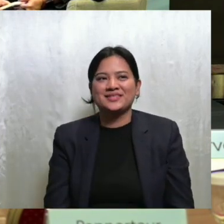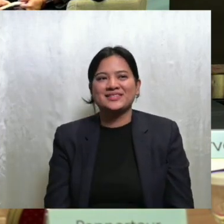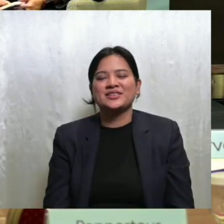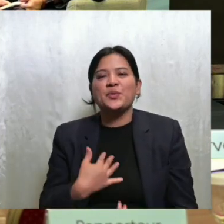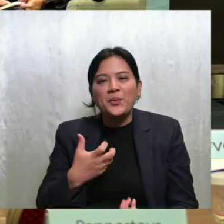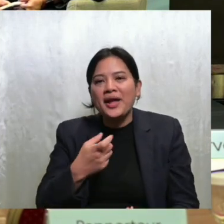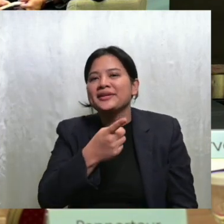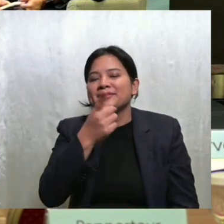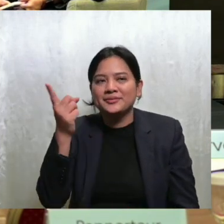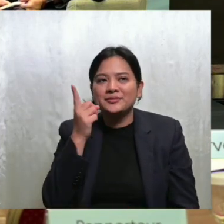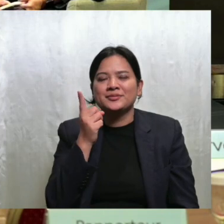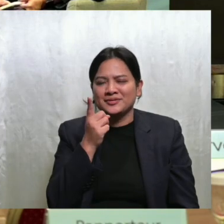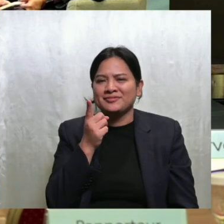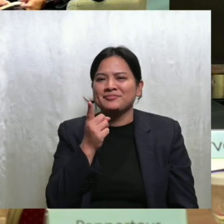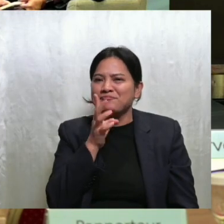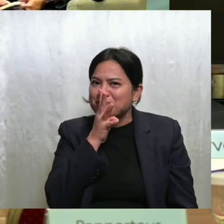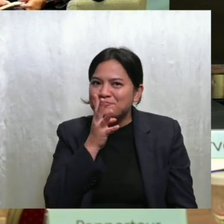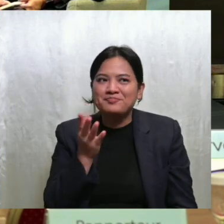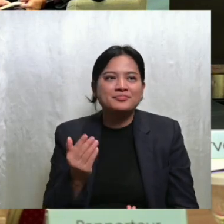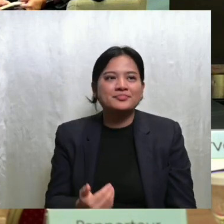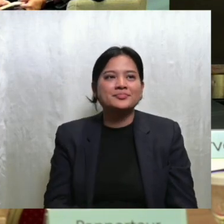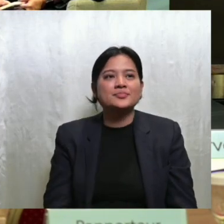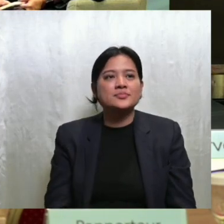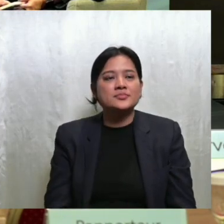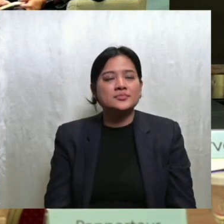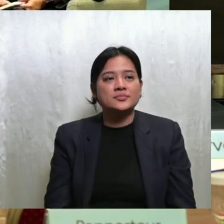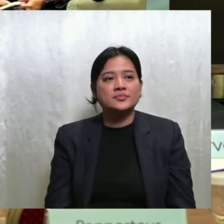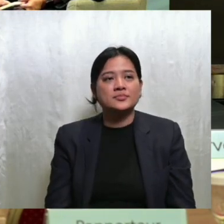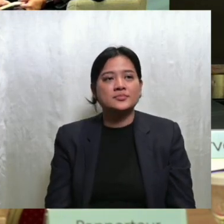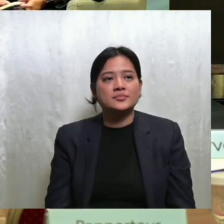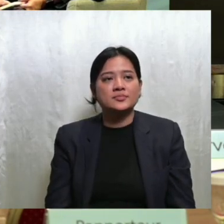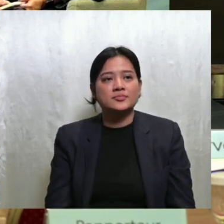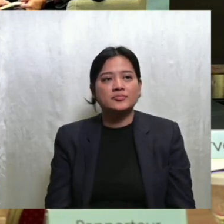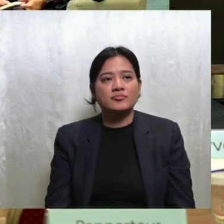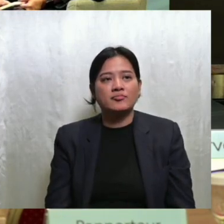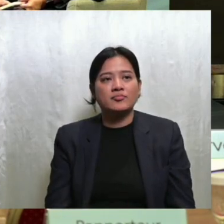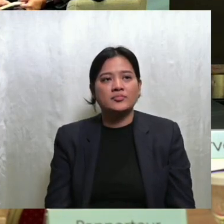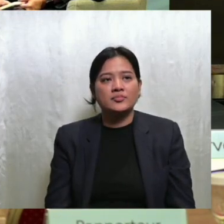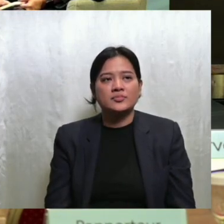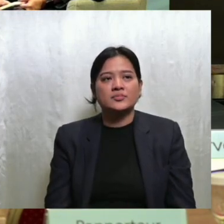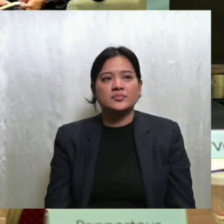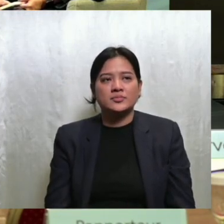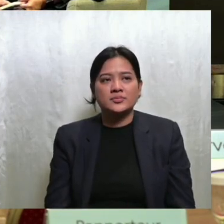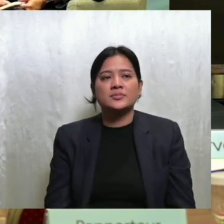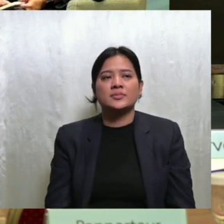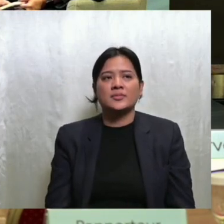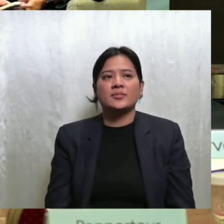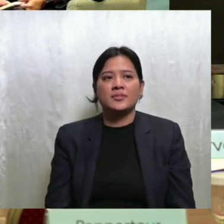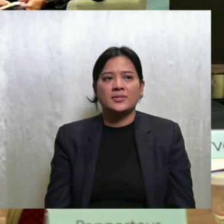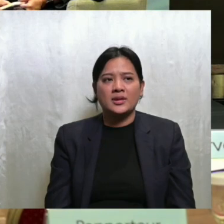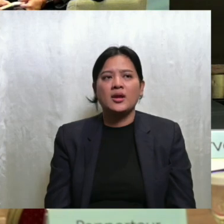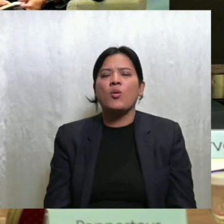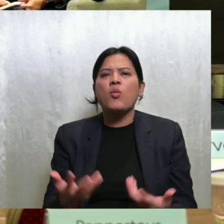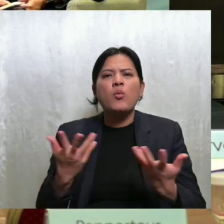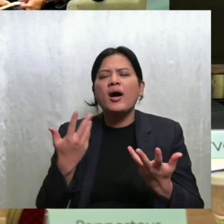what really stood out to me is the low student per month cost, which is something like 40 cents per student, which I think it's really